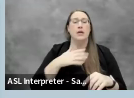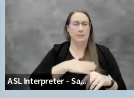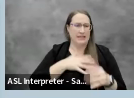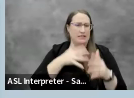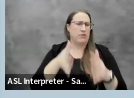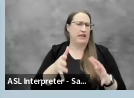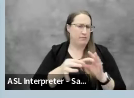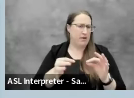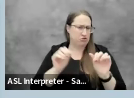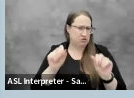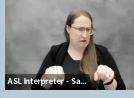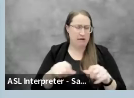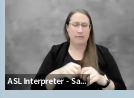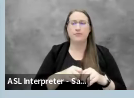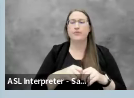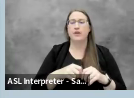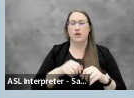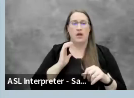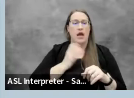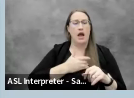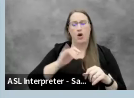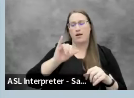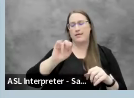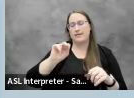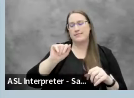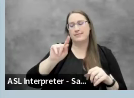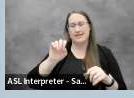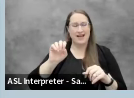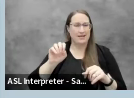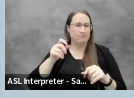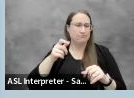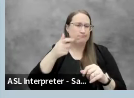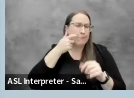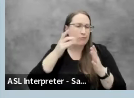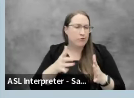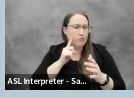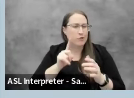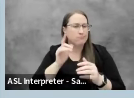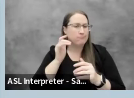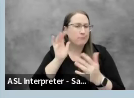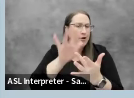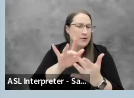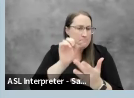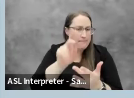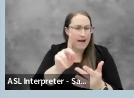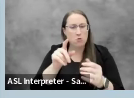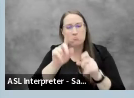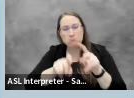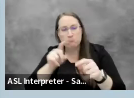to leave a message and one of our intake people will reach back out to you and obtain some preliminary information and